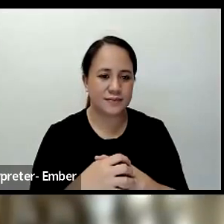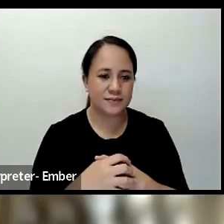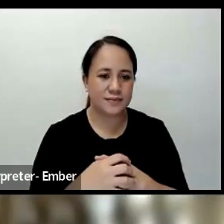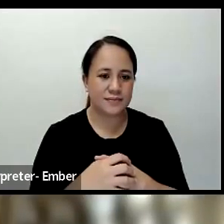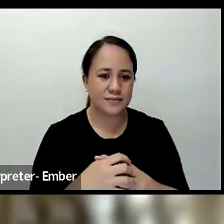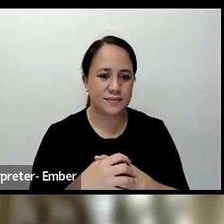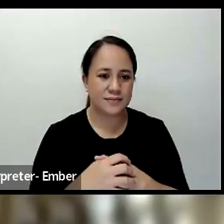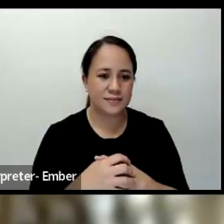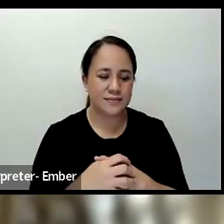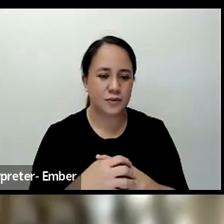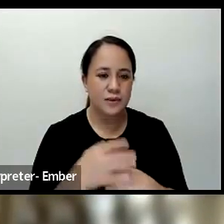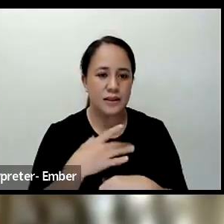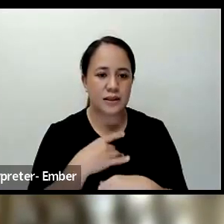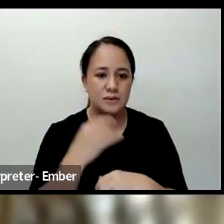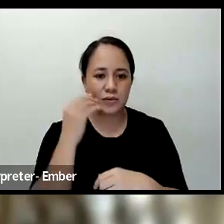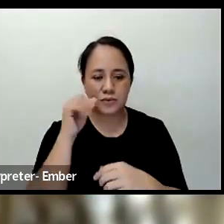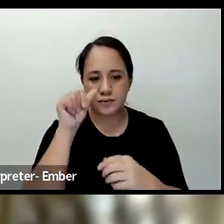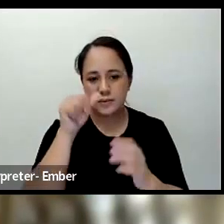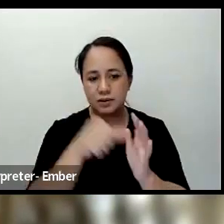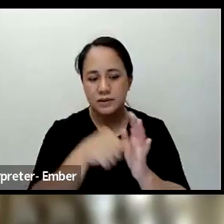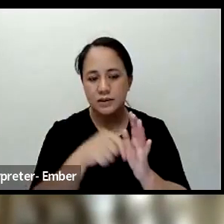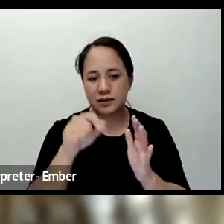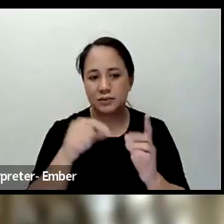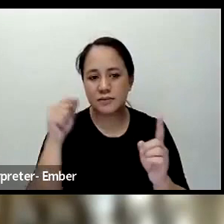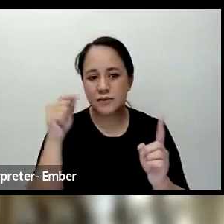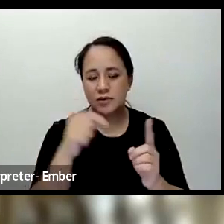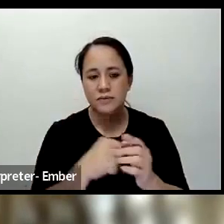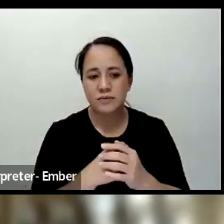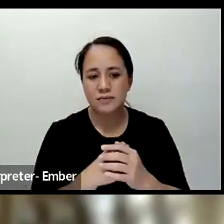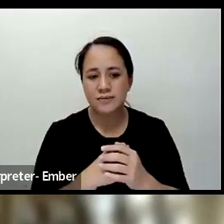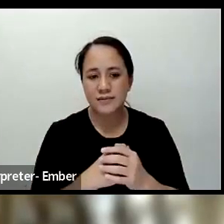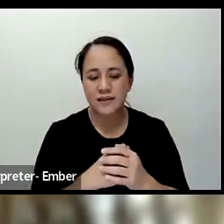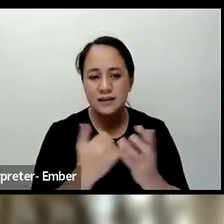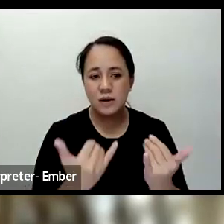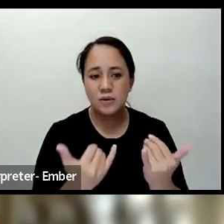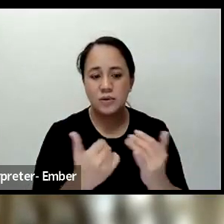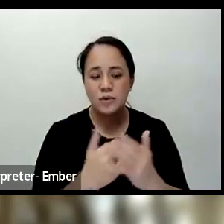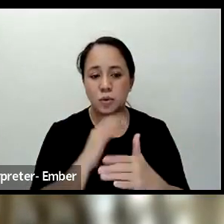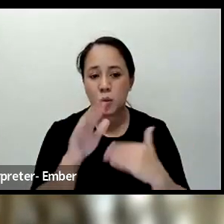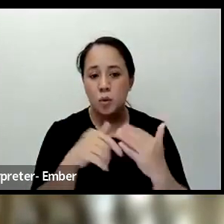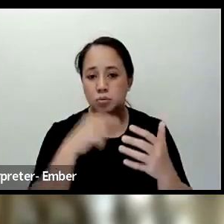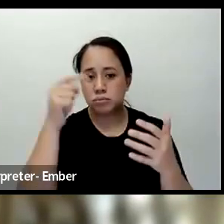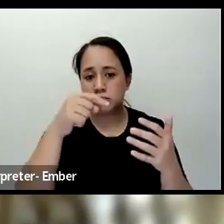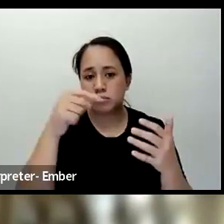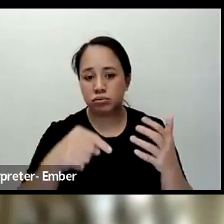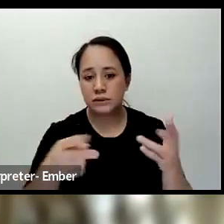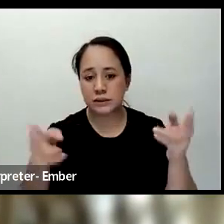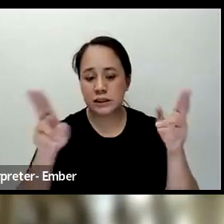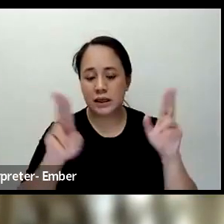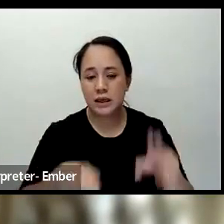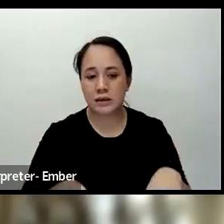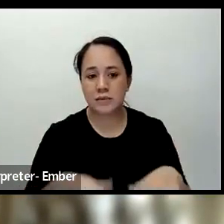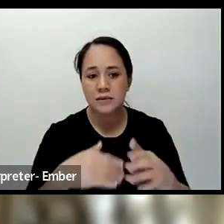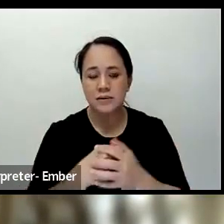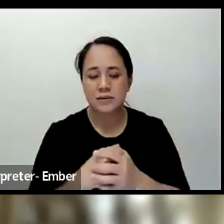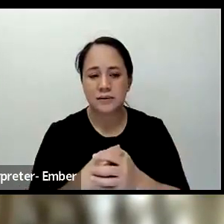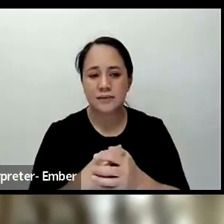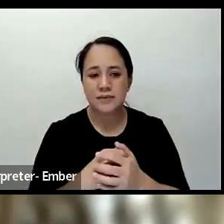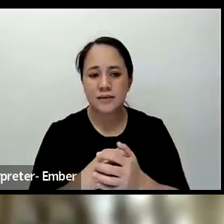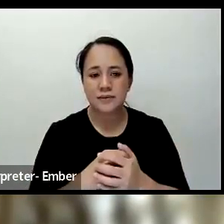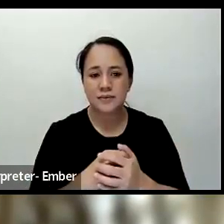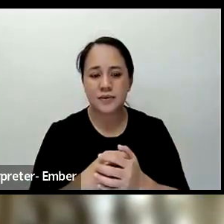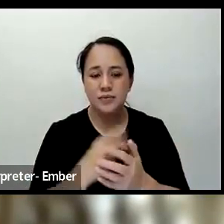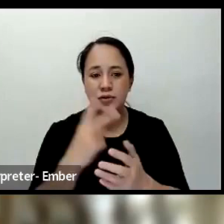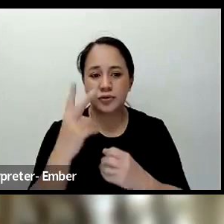Yes, what I'd like to note at this point is that all of this happened in the last